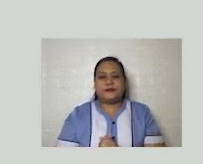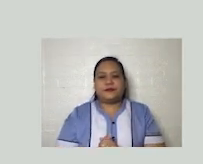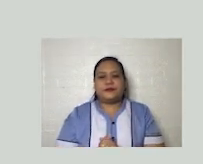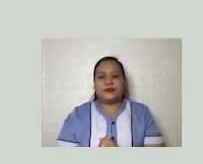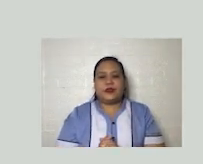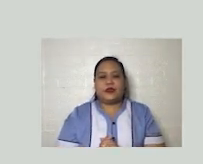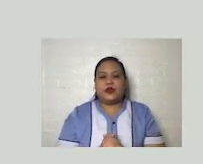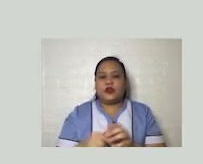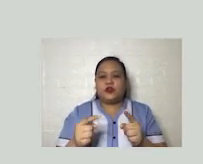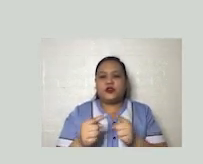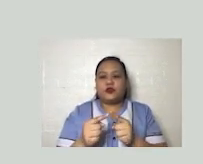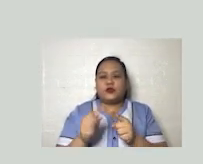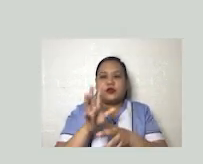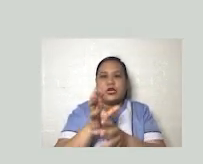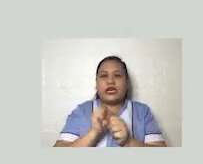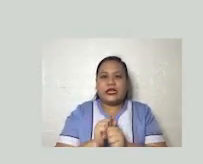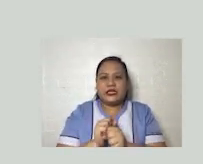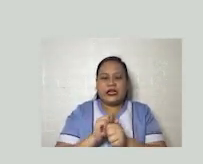its germination.